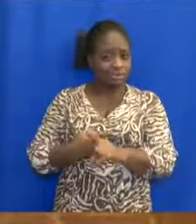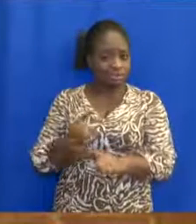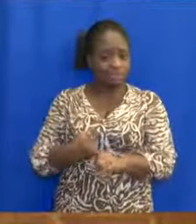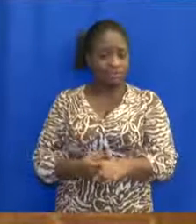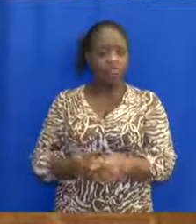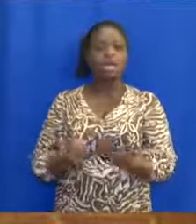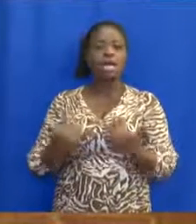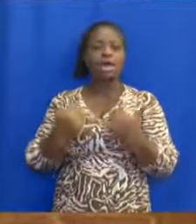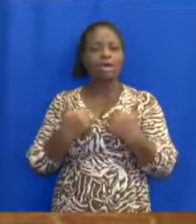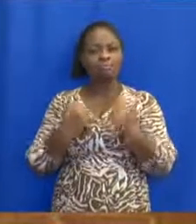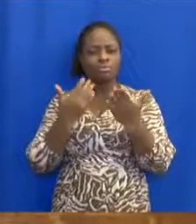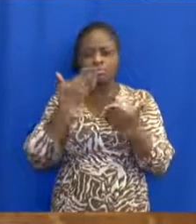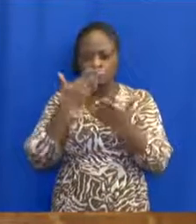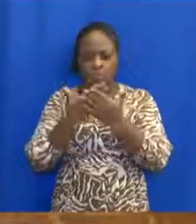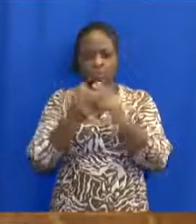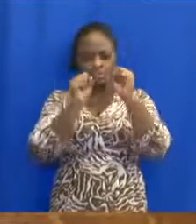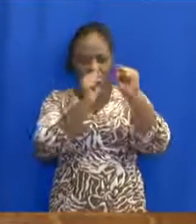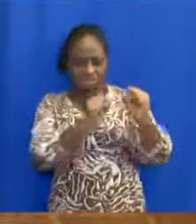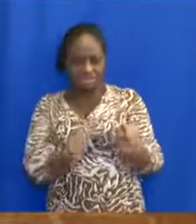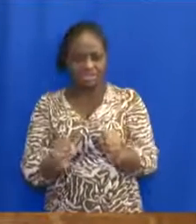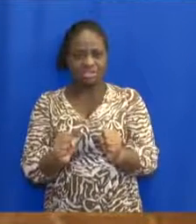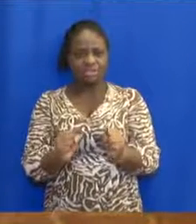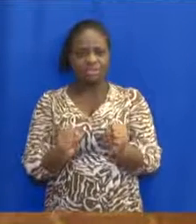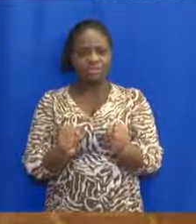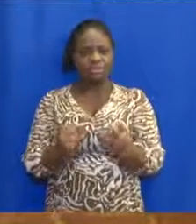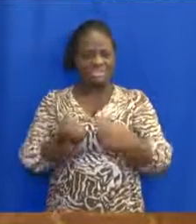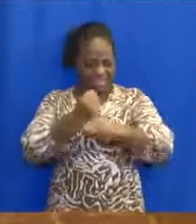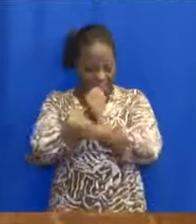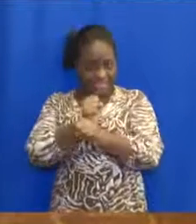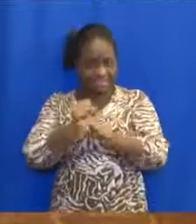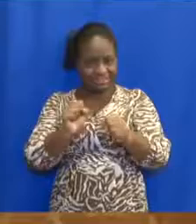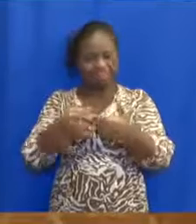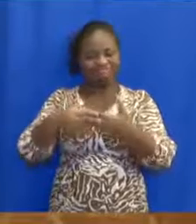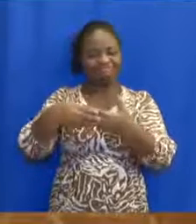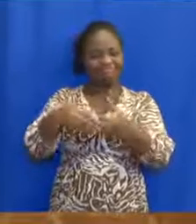to embark on a strategic, controlled, progressive, safe easing of